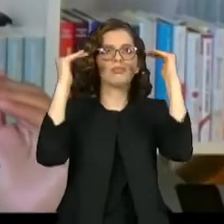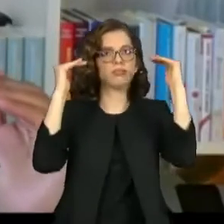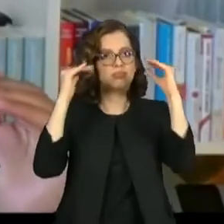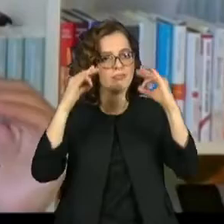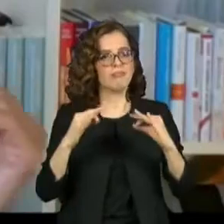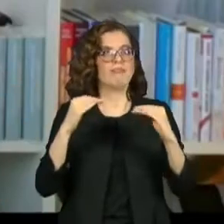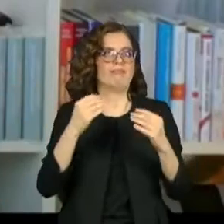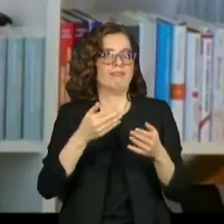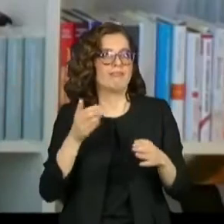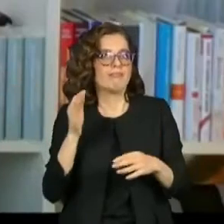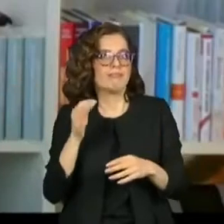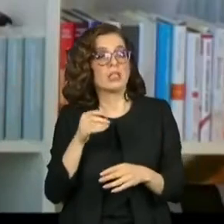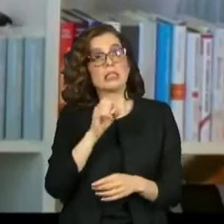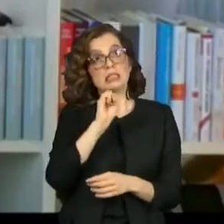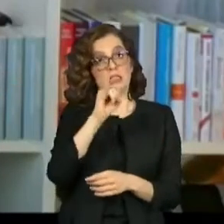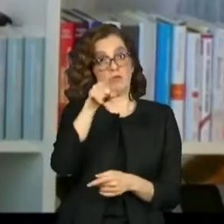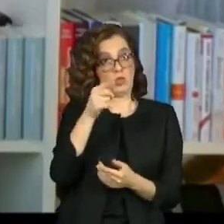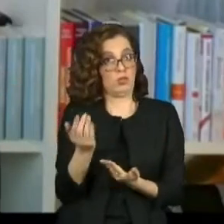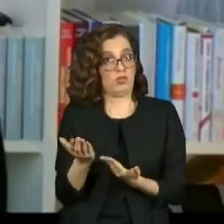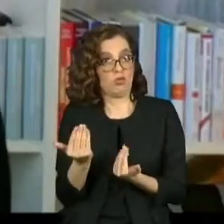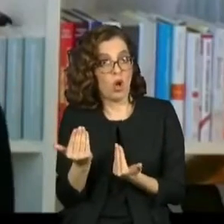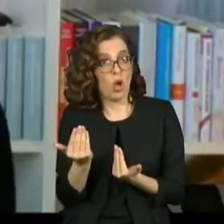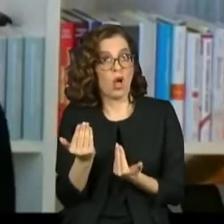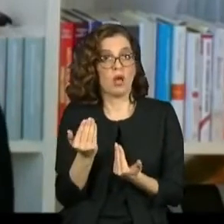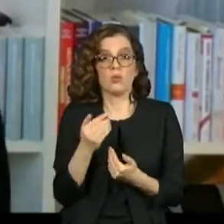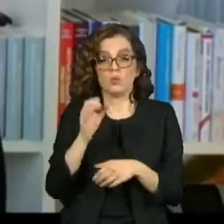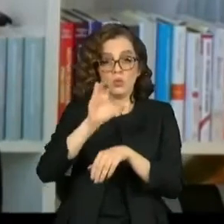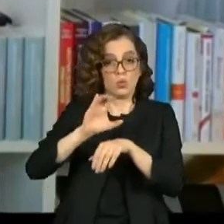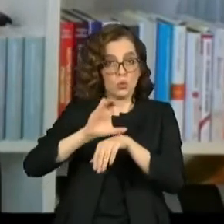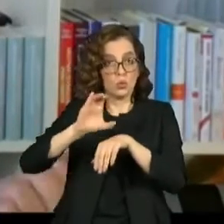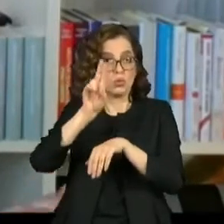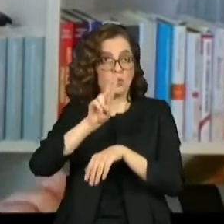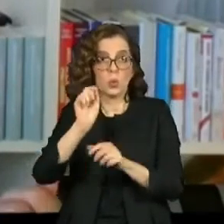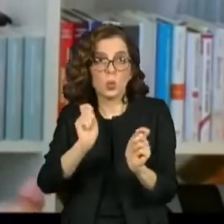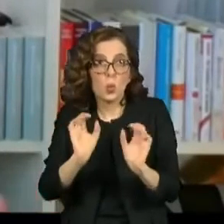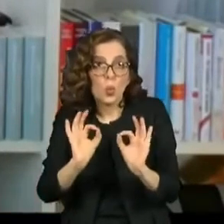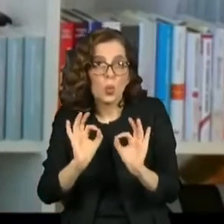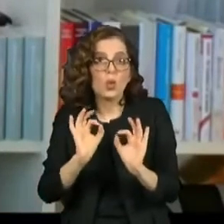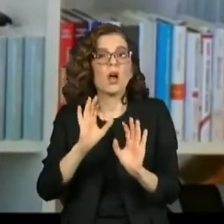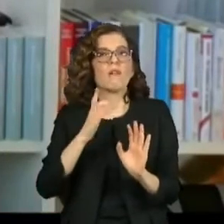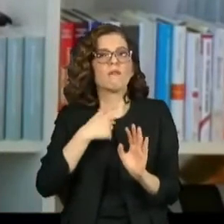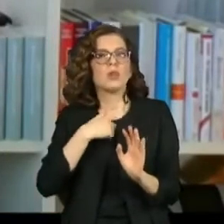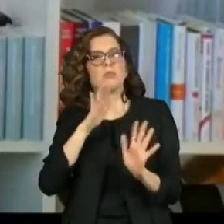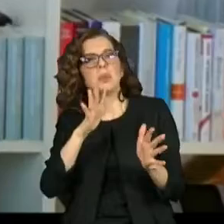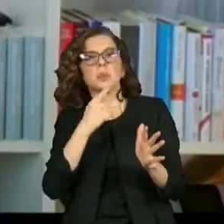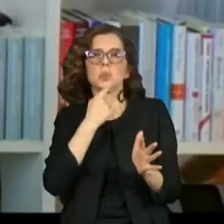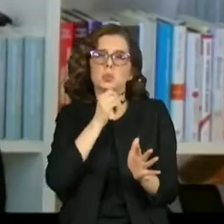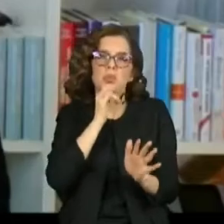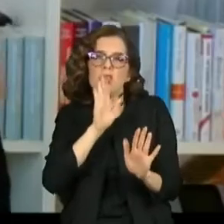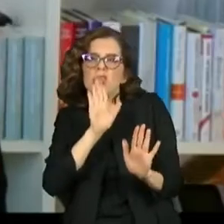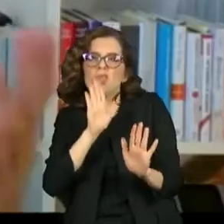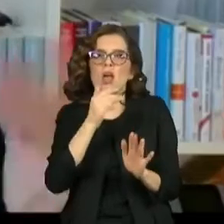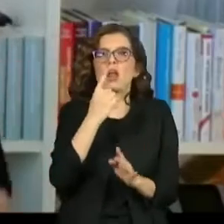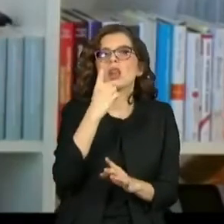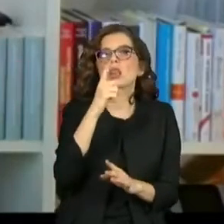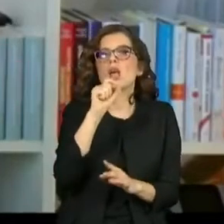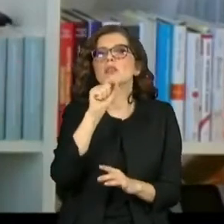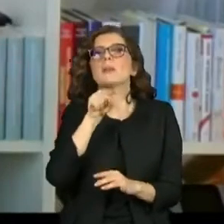field and says, if you're a child who isn't going to university, let's say, I'm just going to throw out a number, you